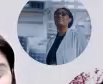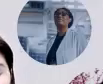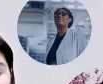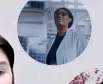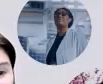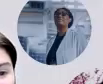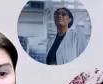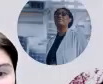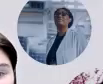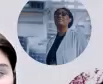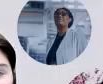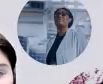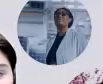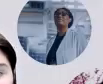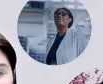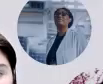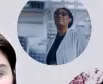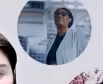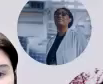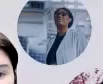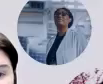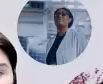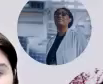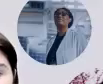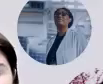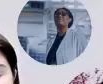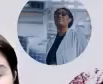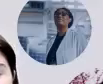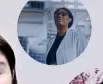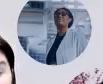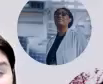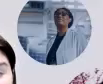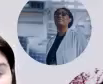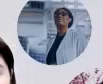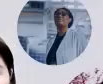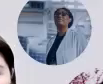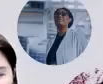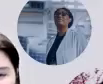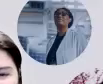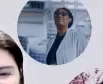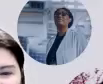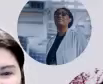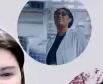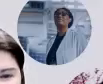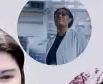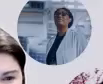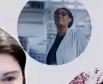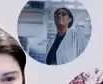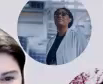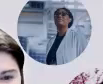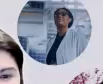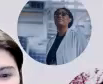short. AAAS is the world's largest general science association and the publisher of the science family of